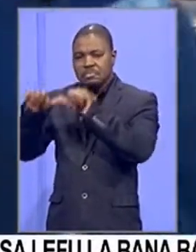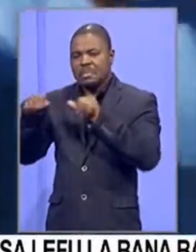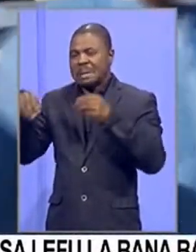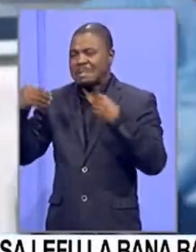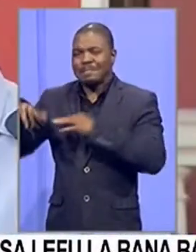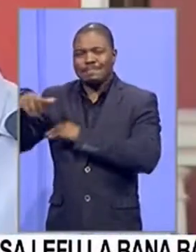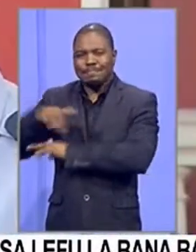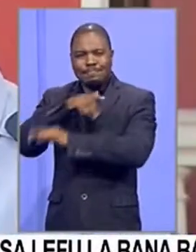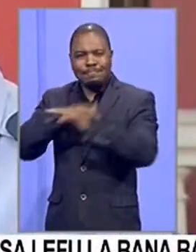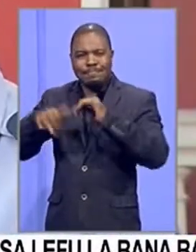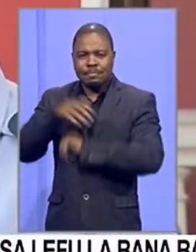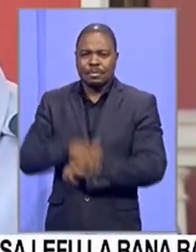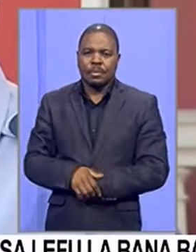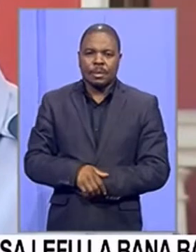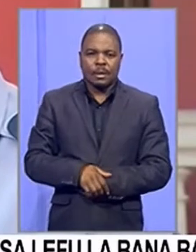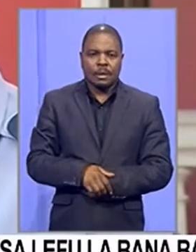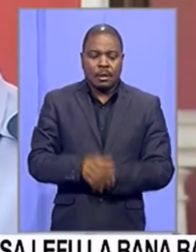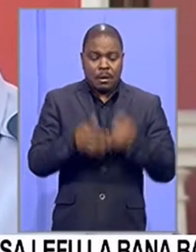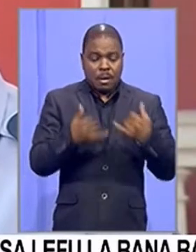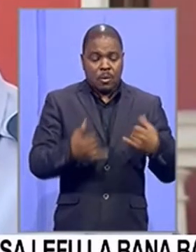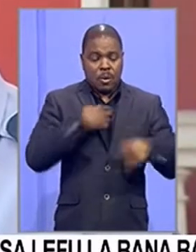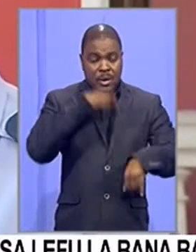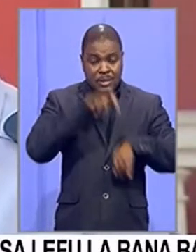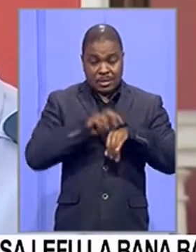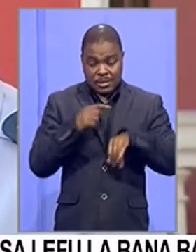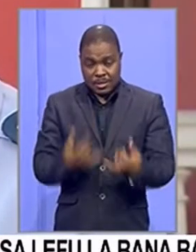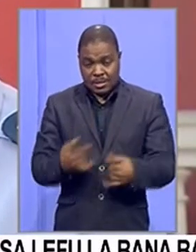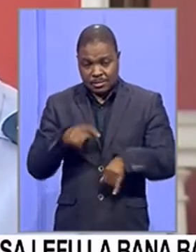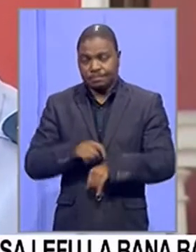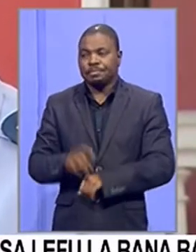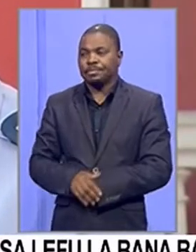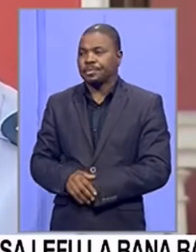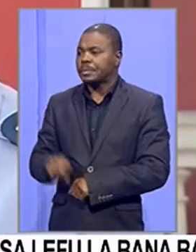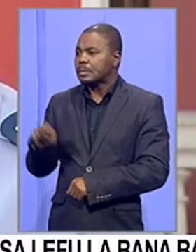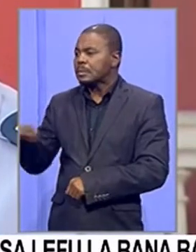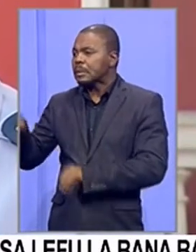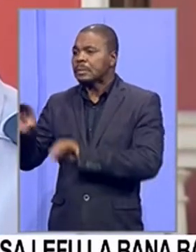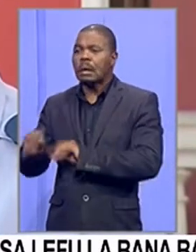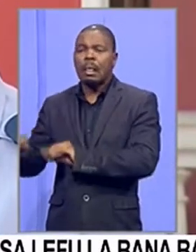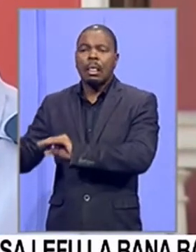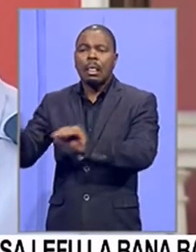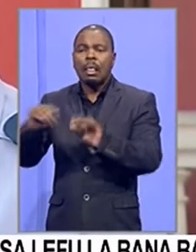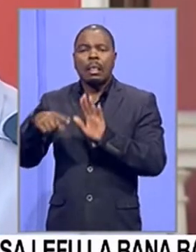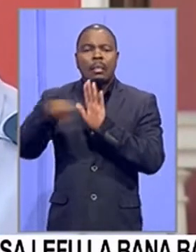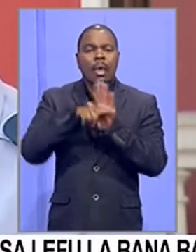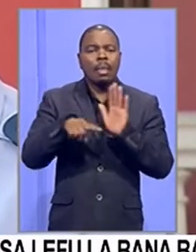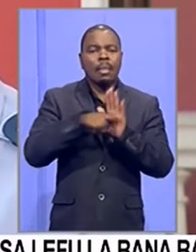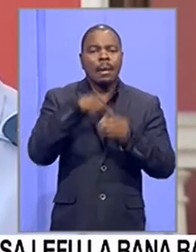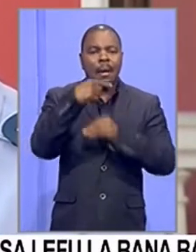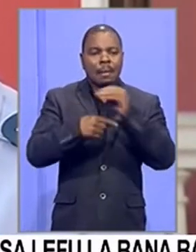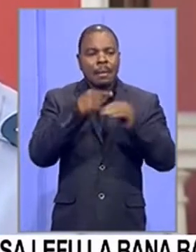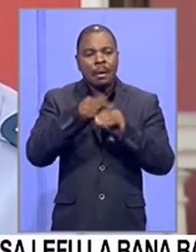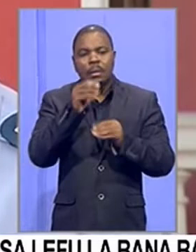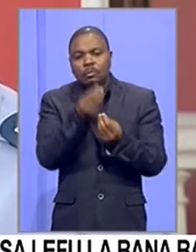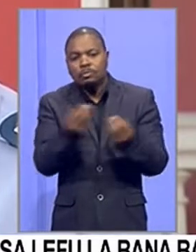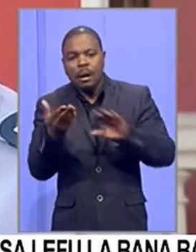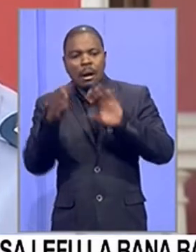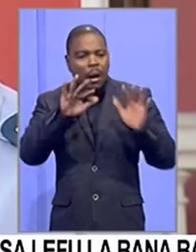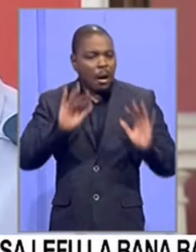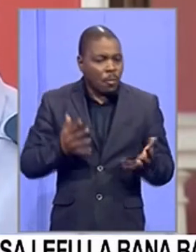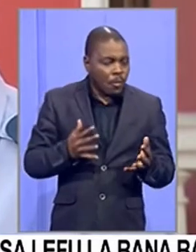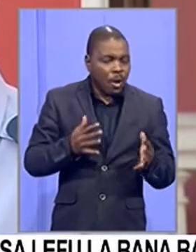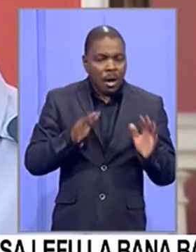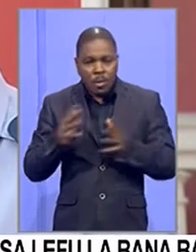diphuputso tsa ona. I must also take this opportunity to dismiss all the speculations that have been